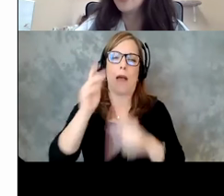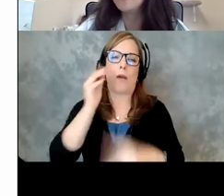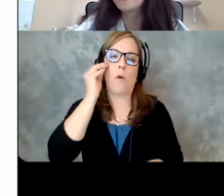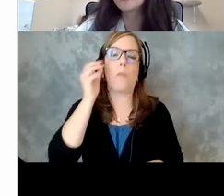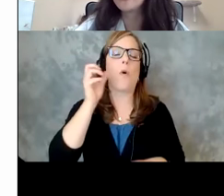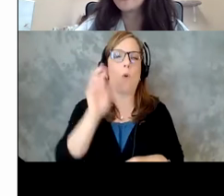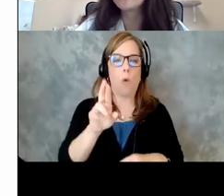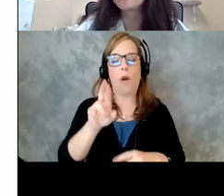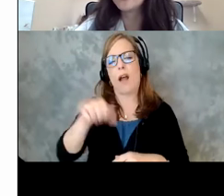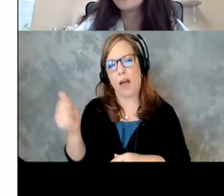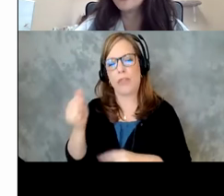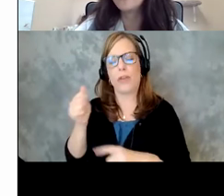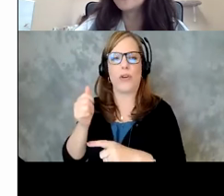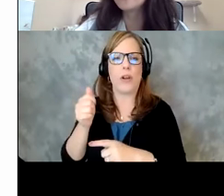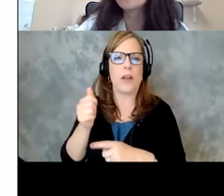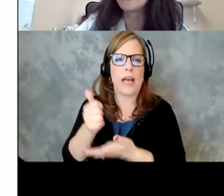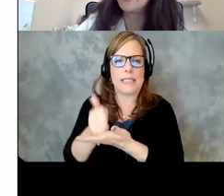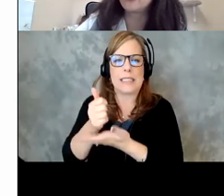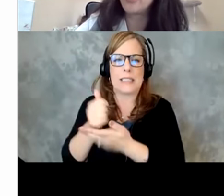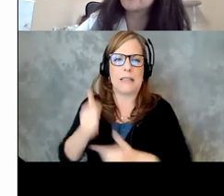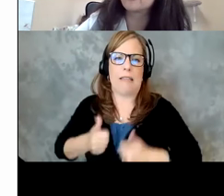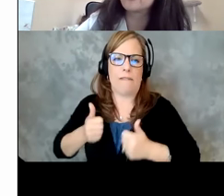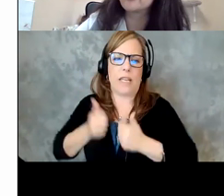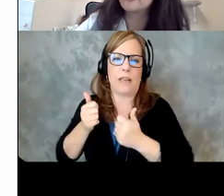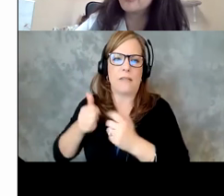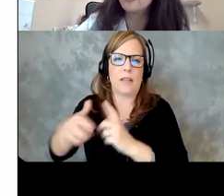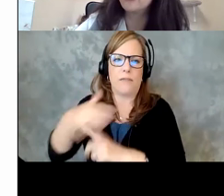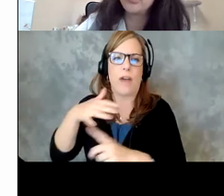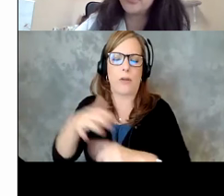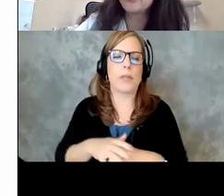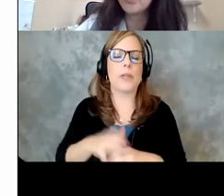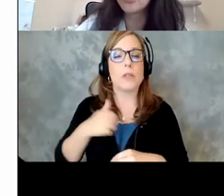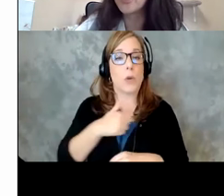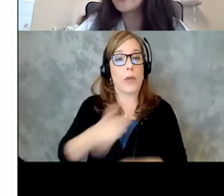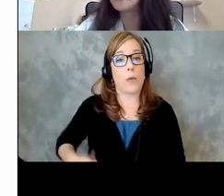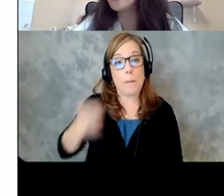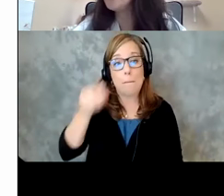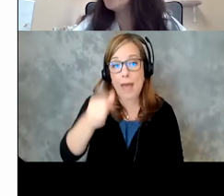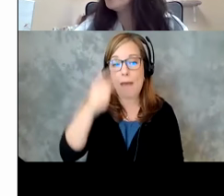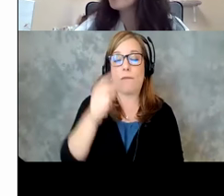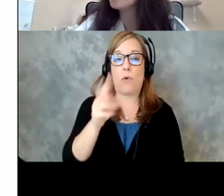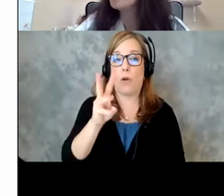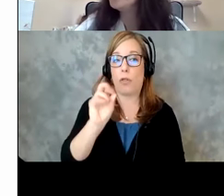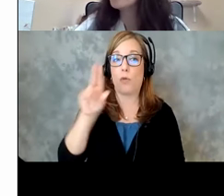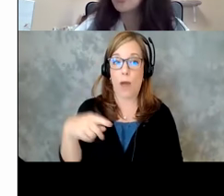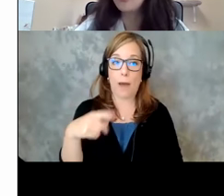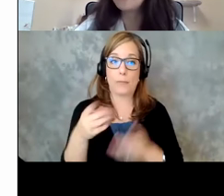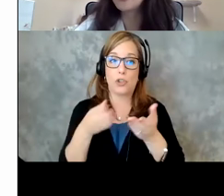environment. And so in those instances, we would pay the wrap services within the residential care facility.